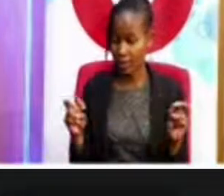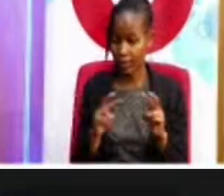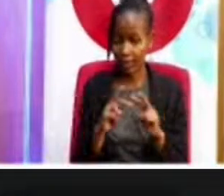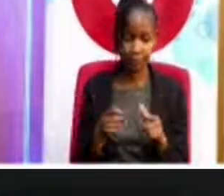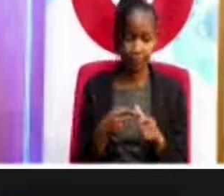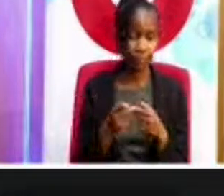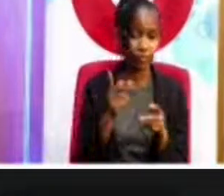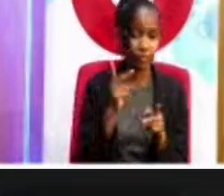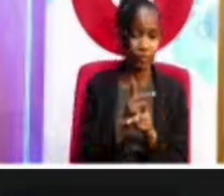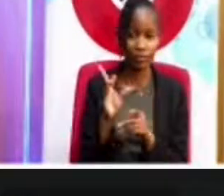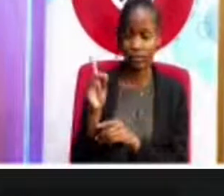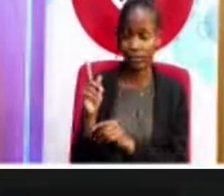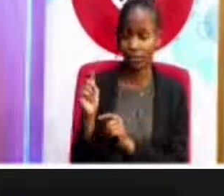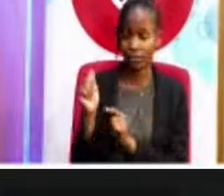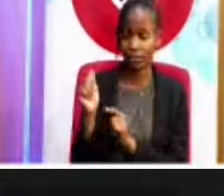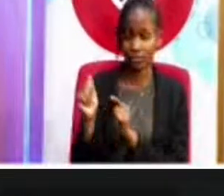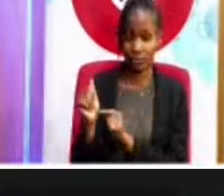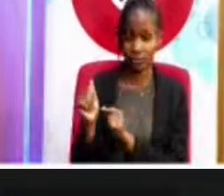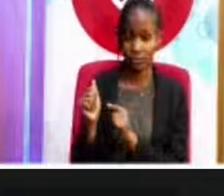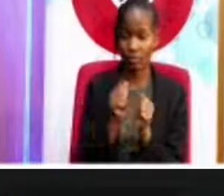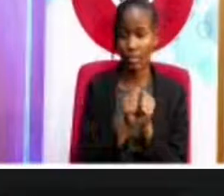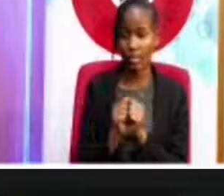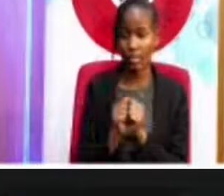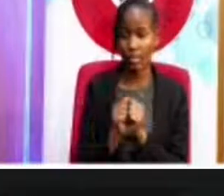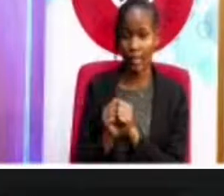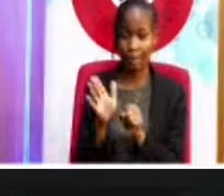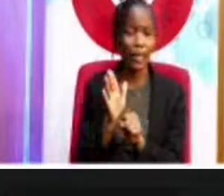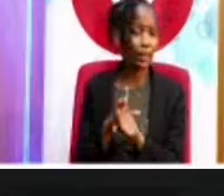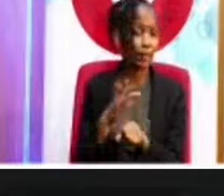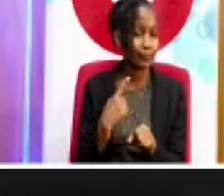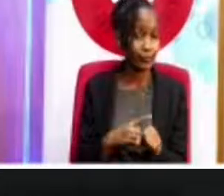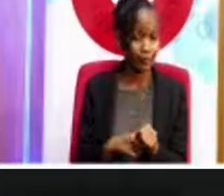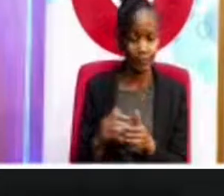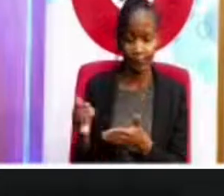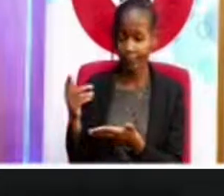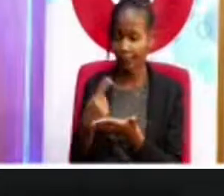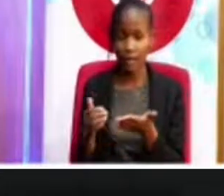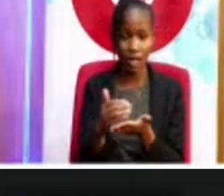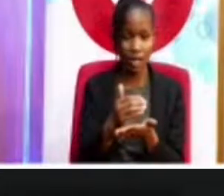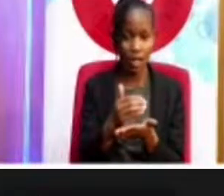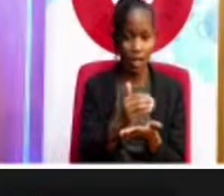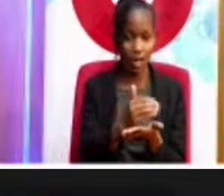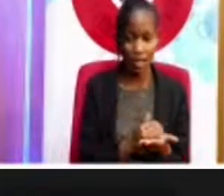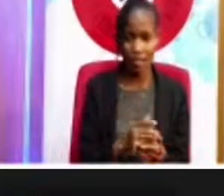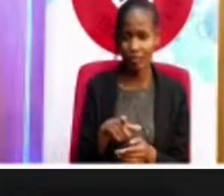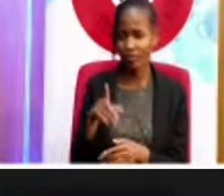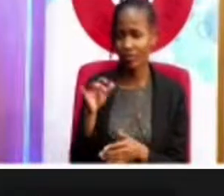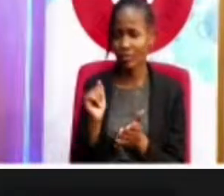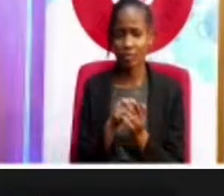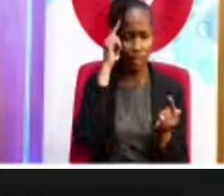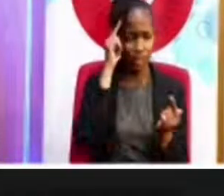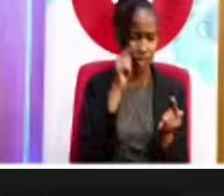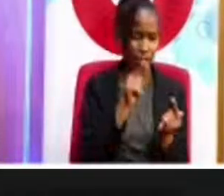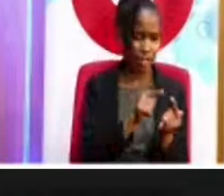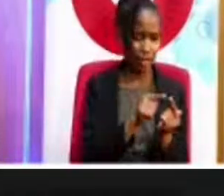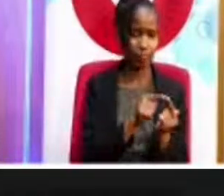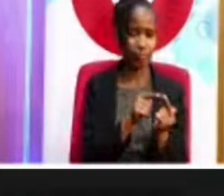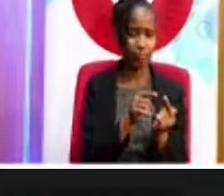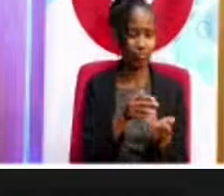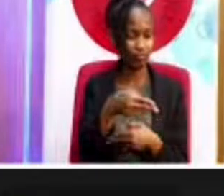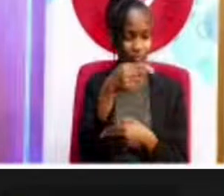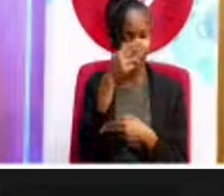together. Many times as tax collectors, we find the targets too high, and sometimes